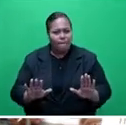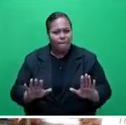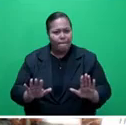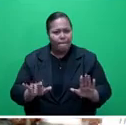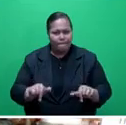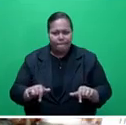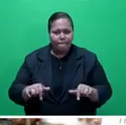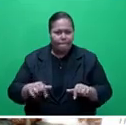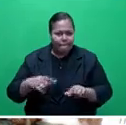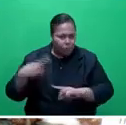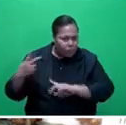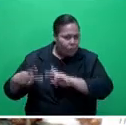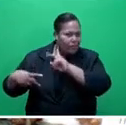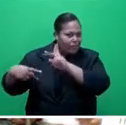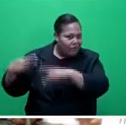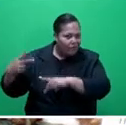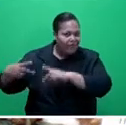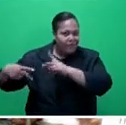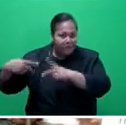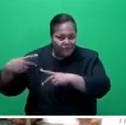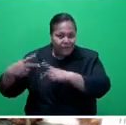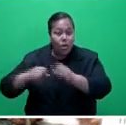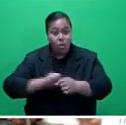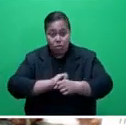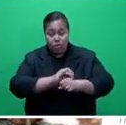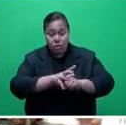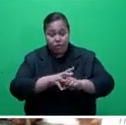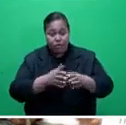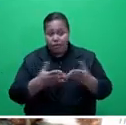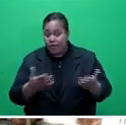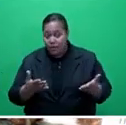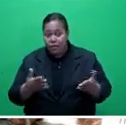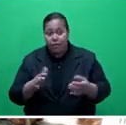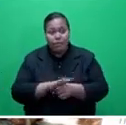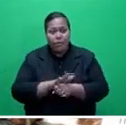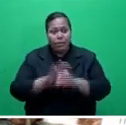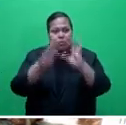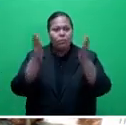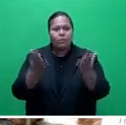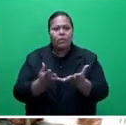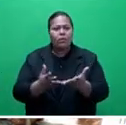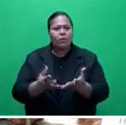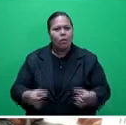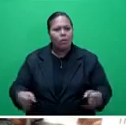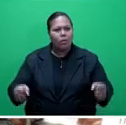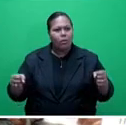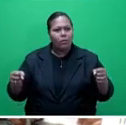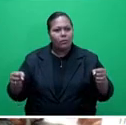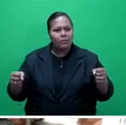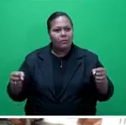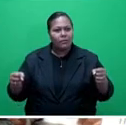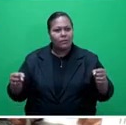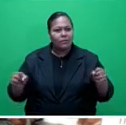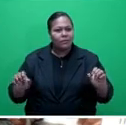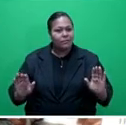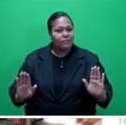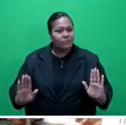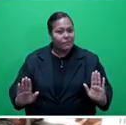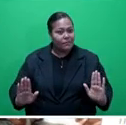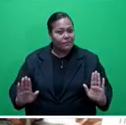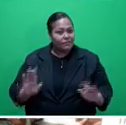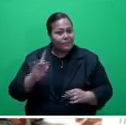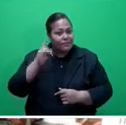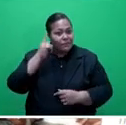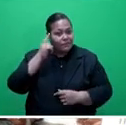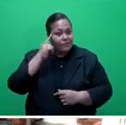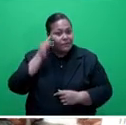routine. COVID has made the whole world come to a standstill, and we need to stop and think how we